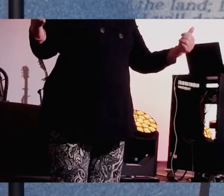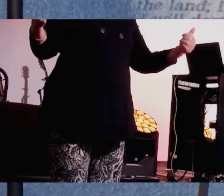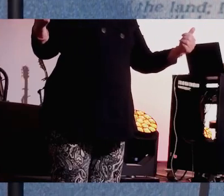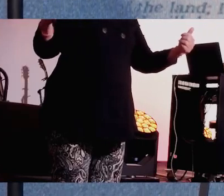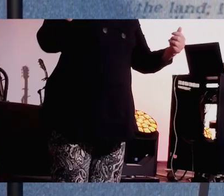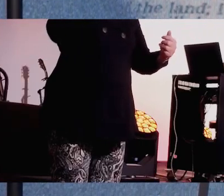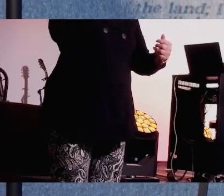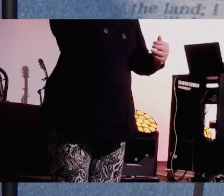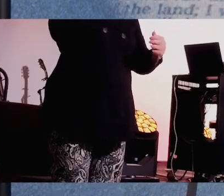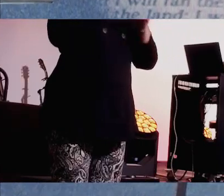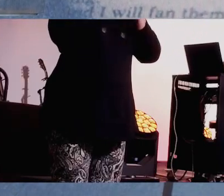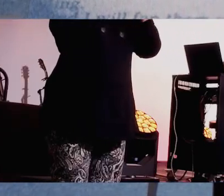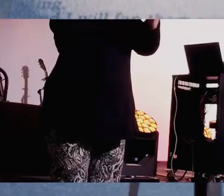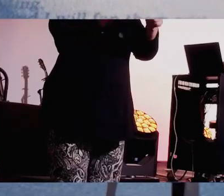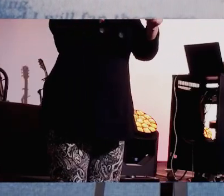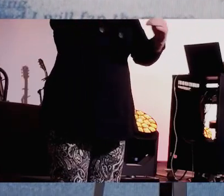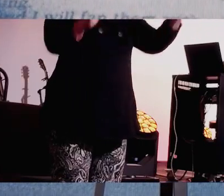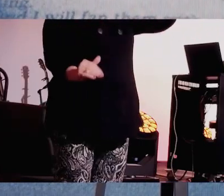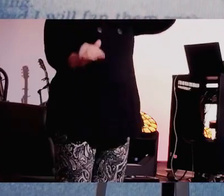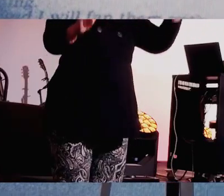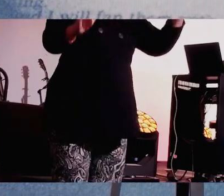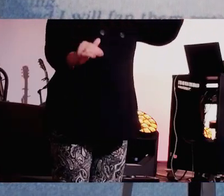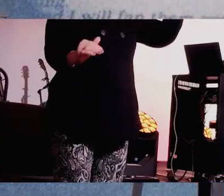you remain imbalanced.